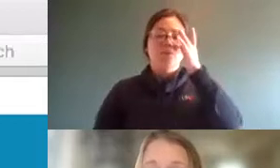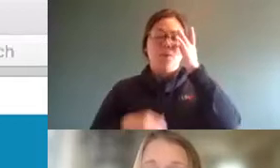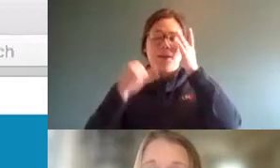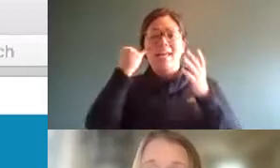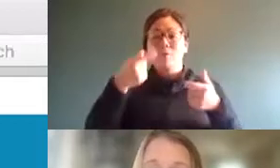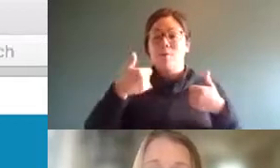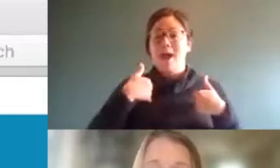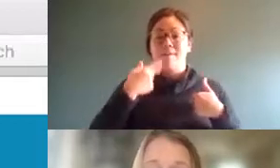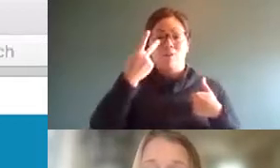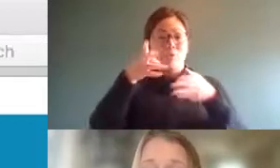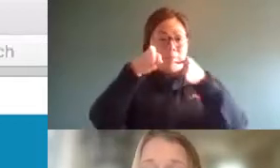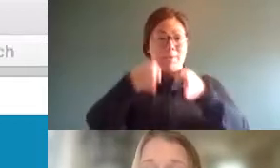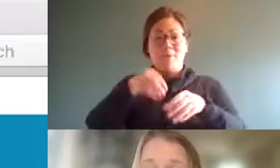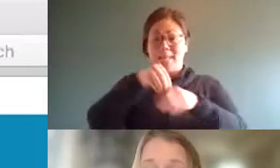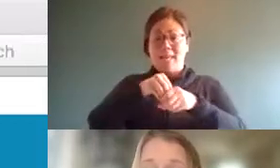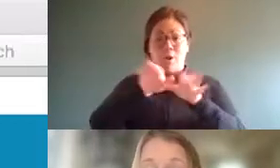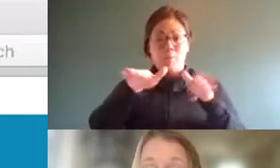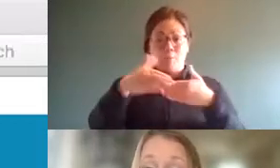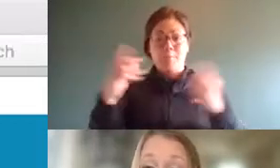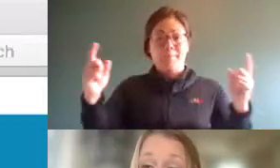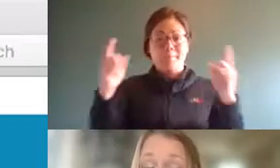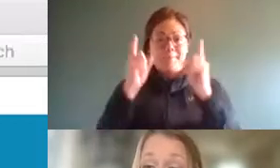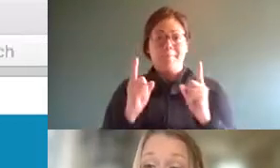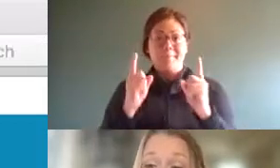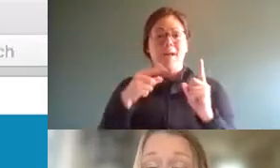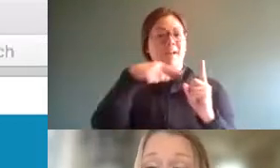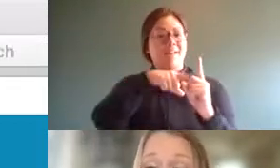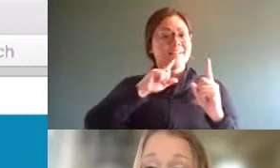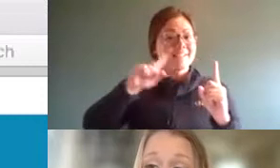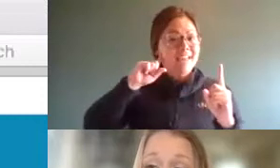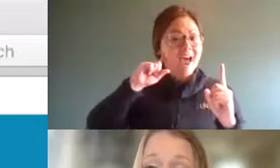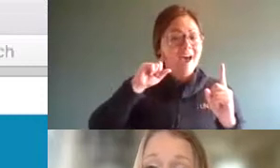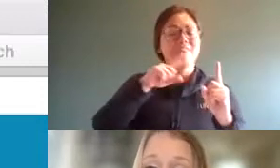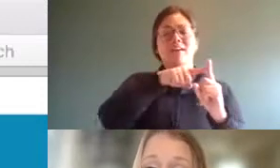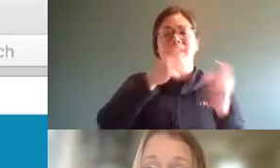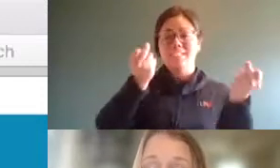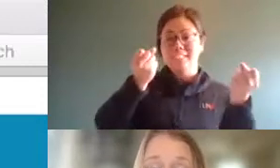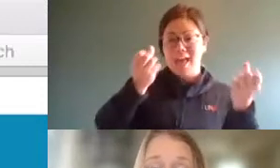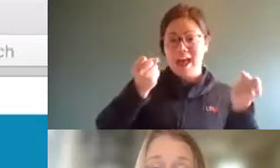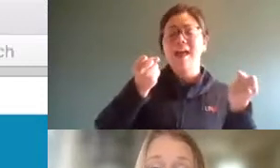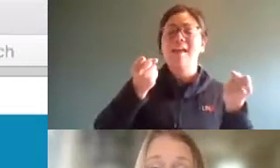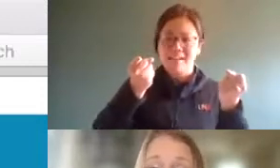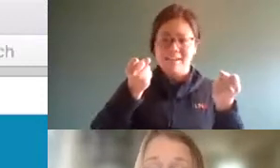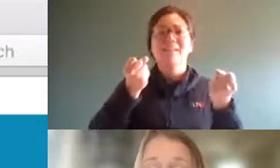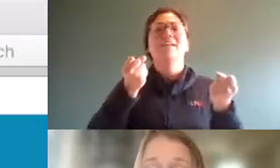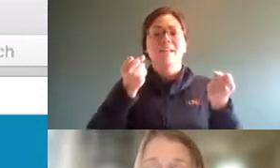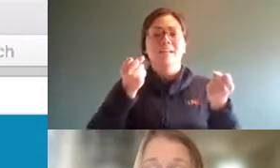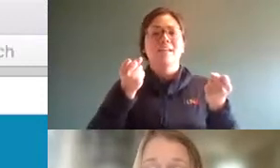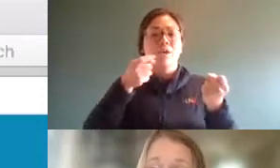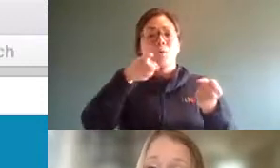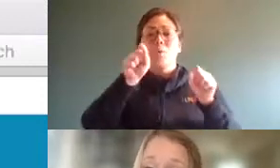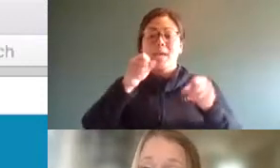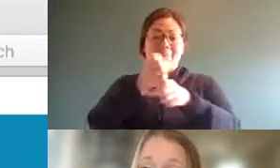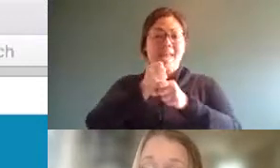two people in a room and one of them is deaf and uses American Sign Language services, essentially you can get